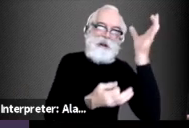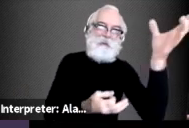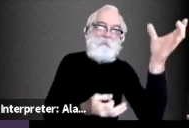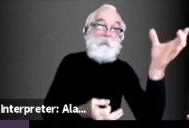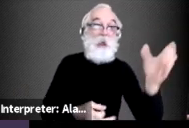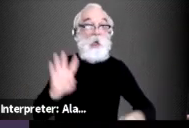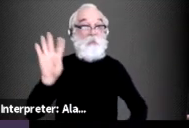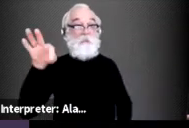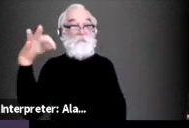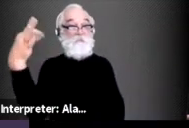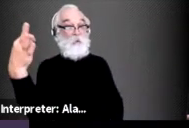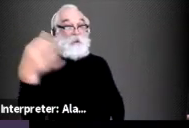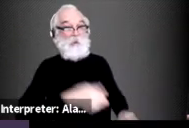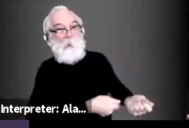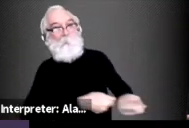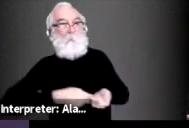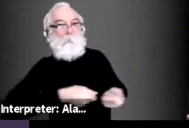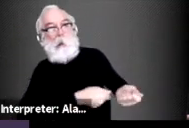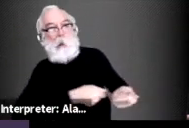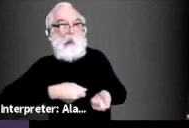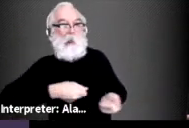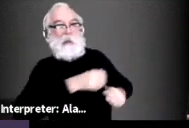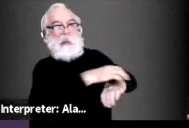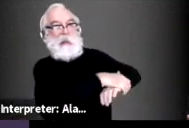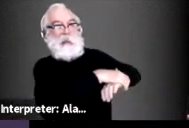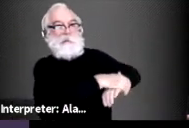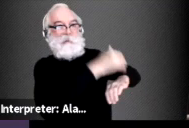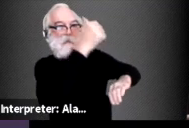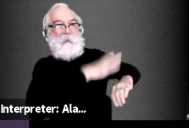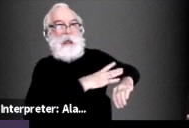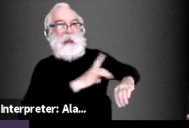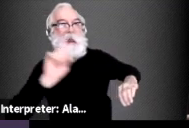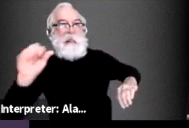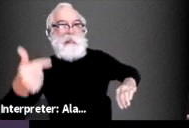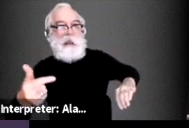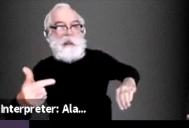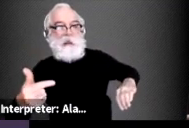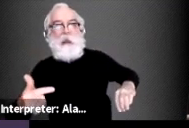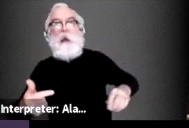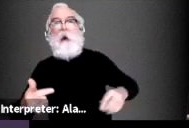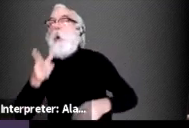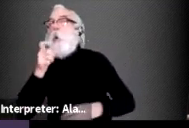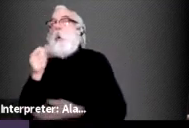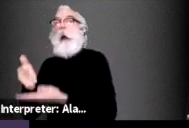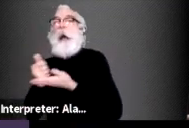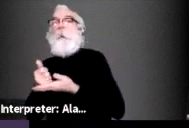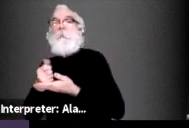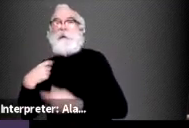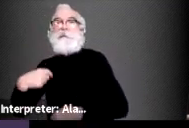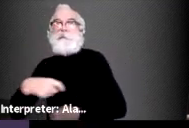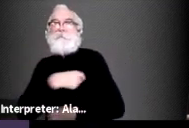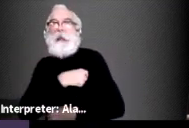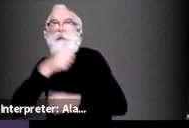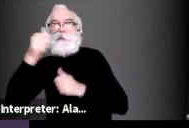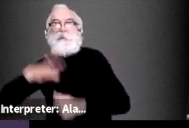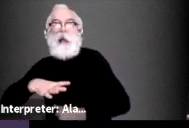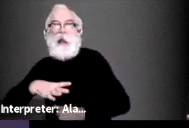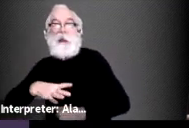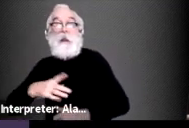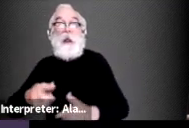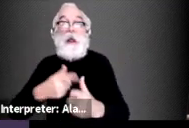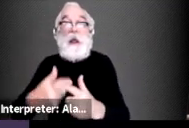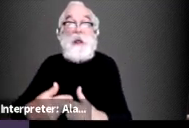on the leg, assisted by a Spaniard. A Native American child sitting here behind the